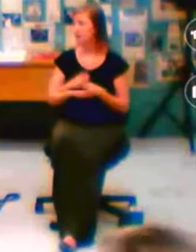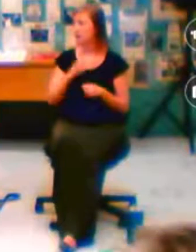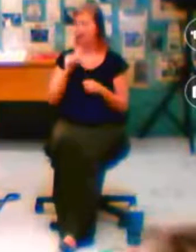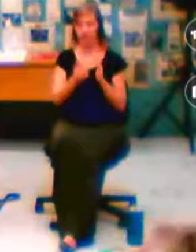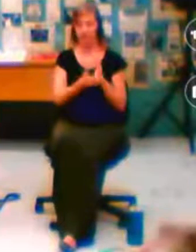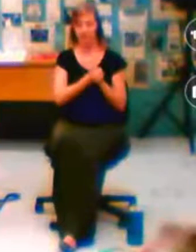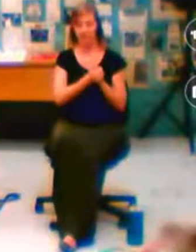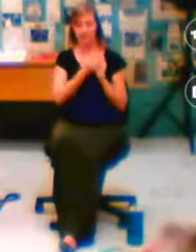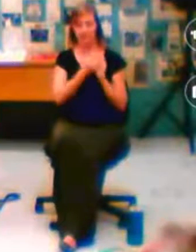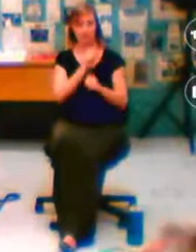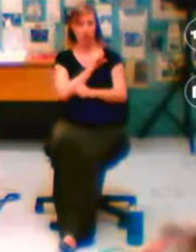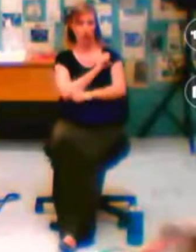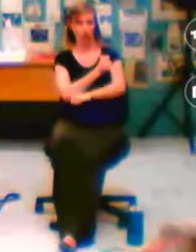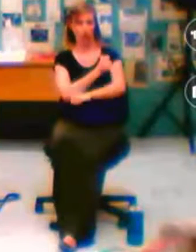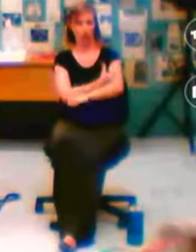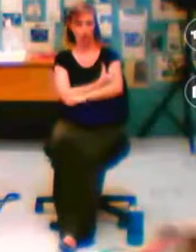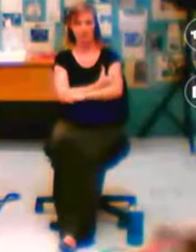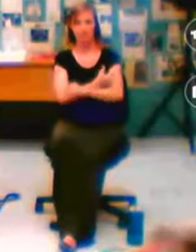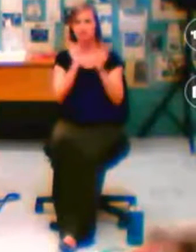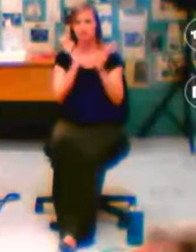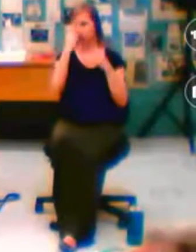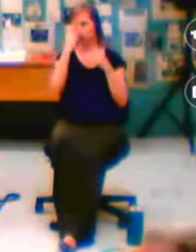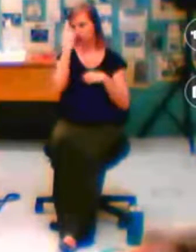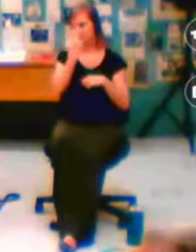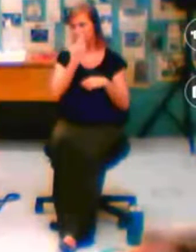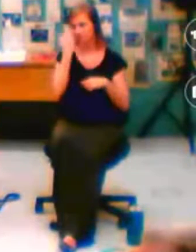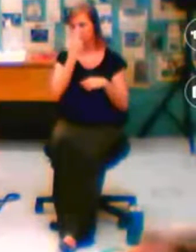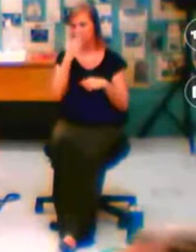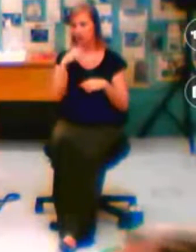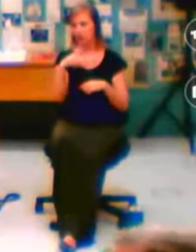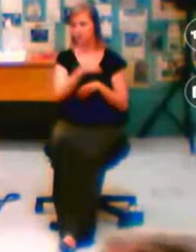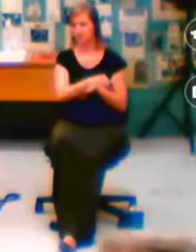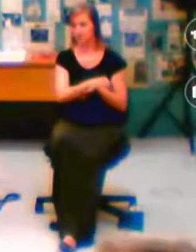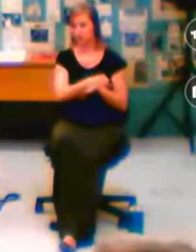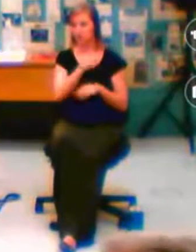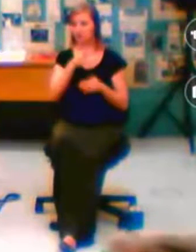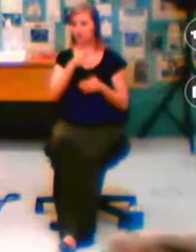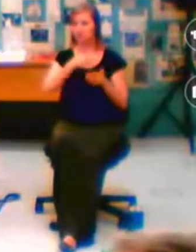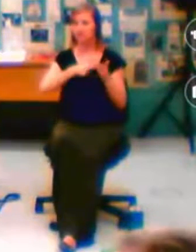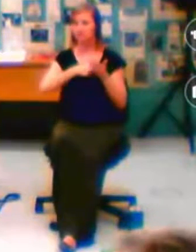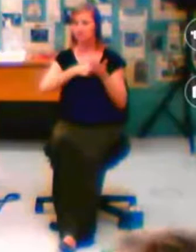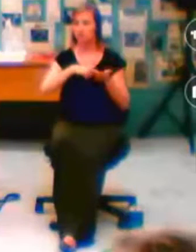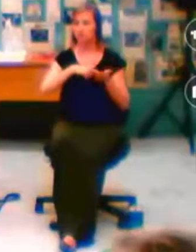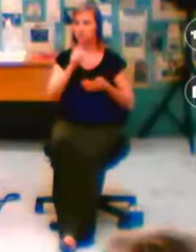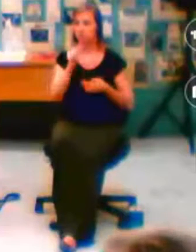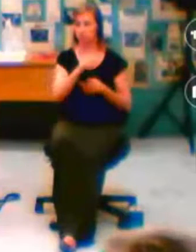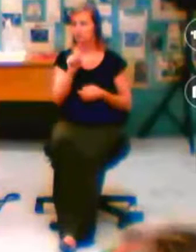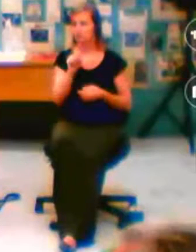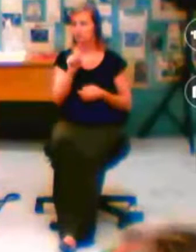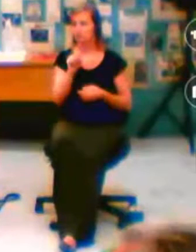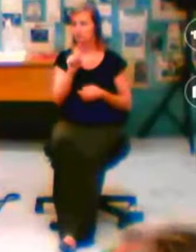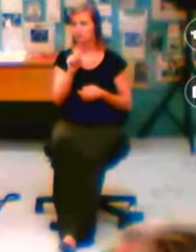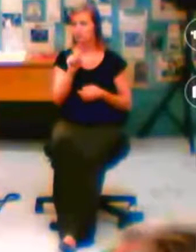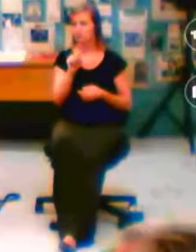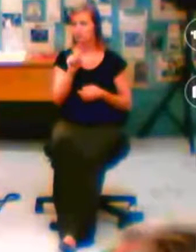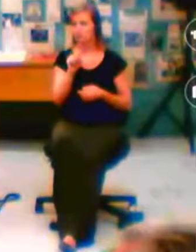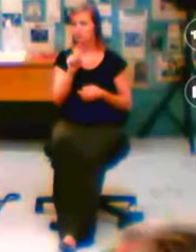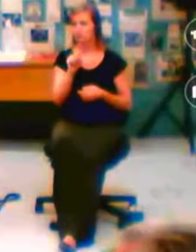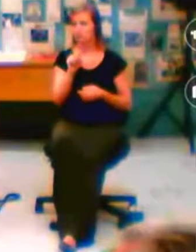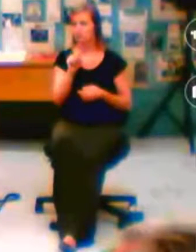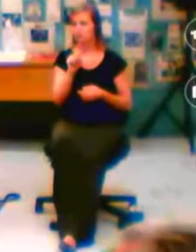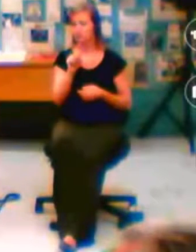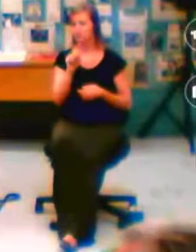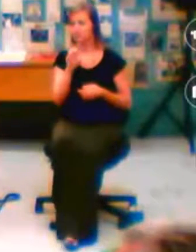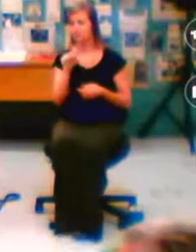actual wording of the amendment. There were many questions regarding the compensation of the board. And the actual